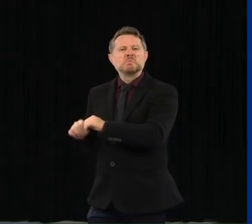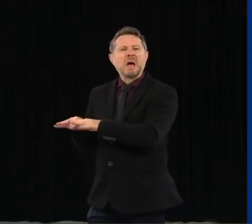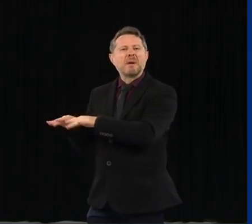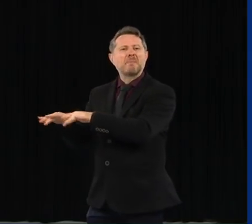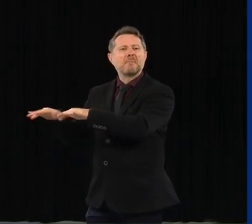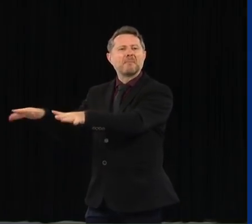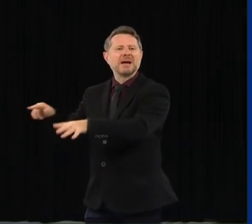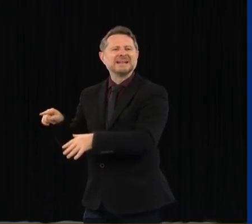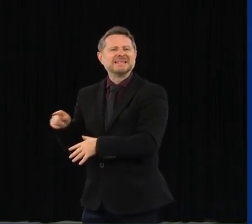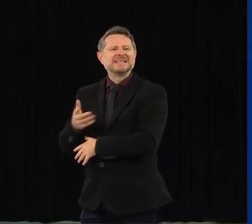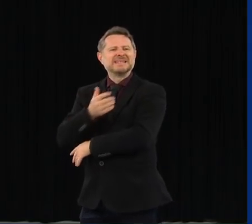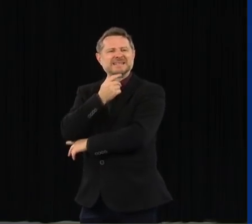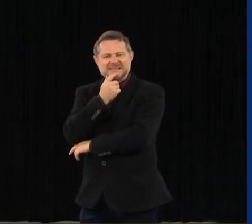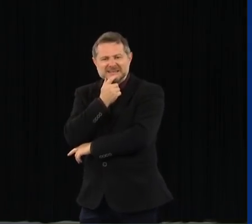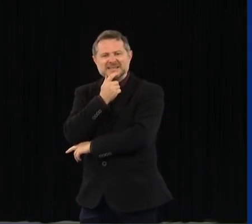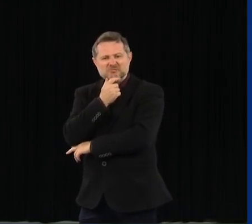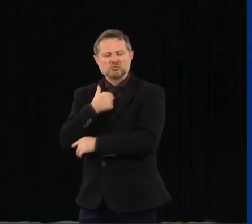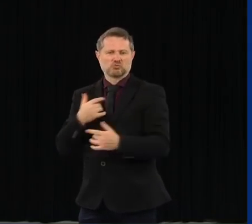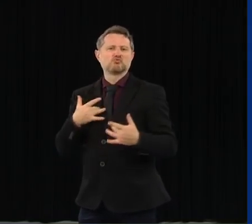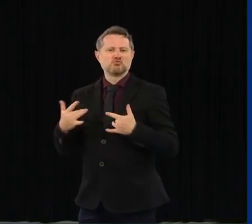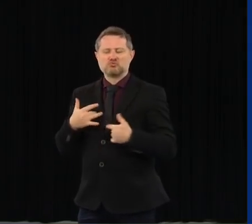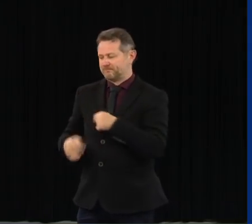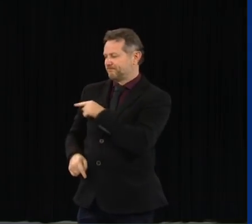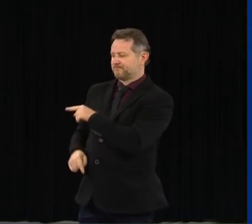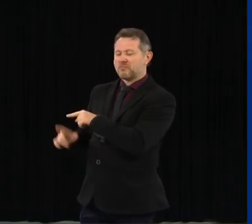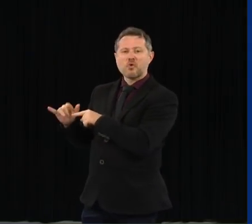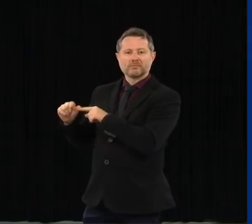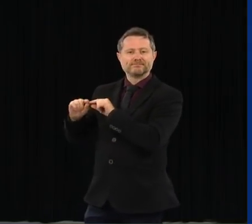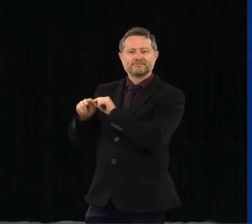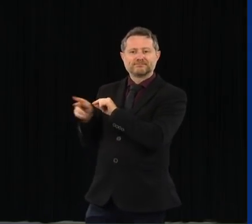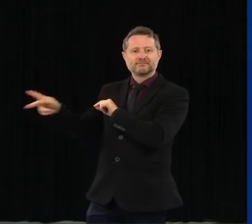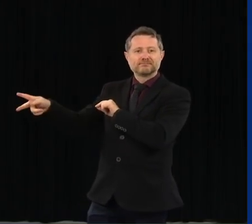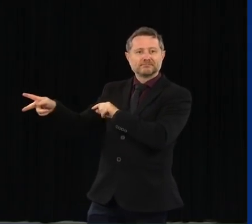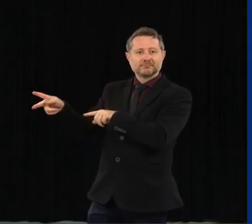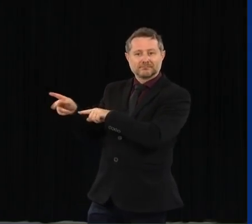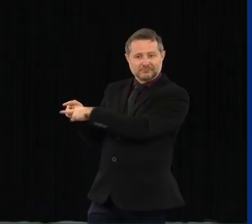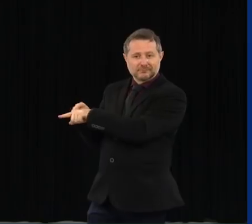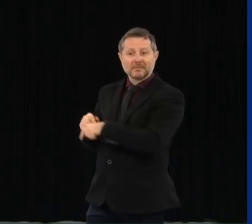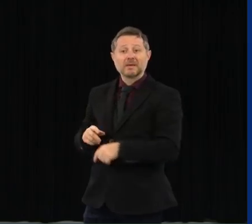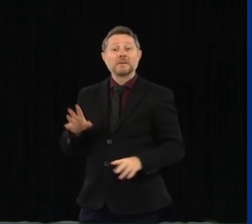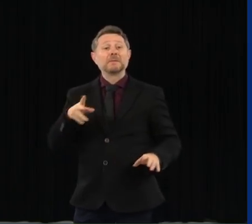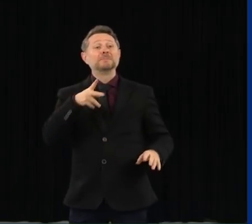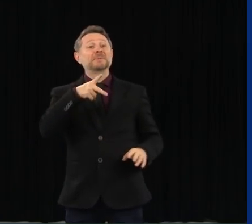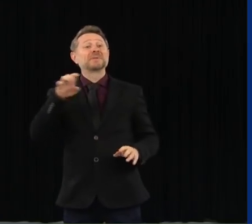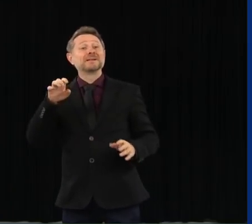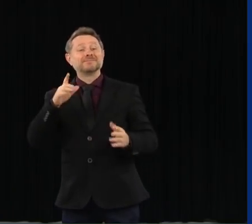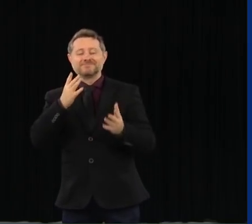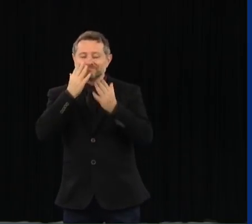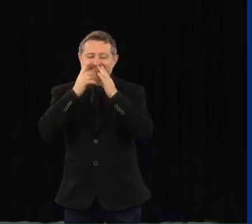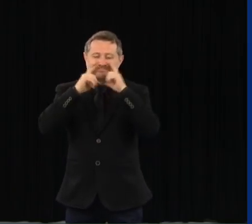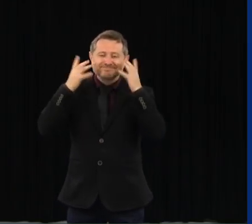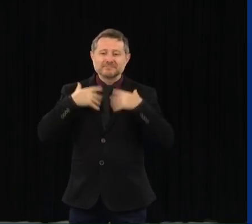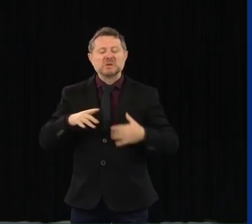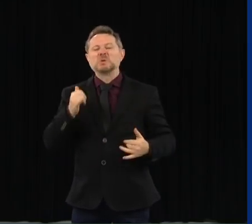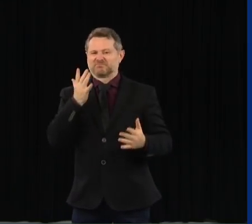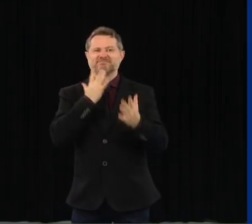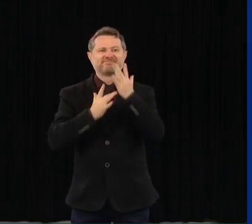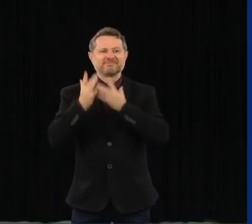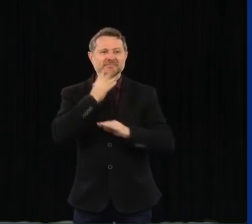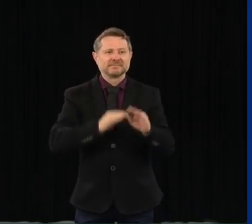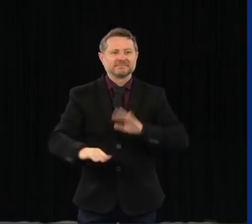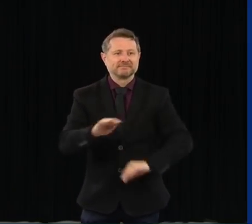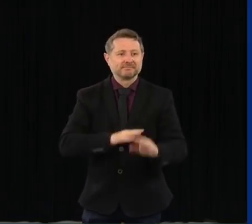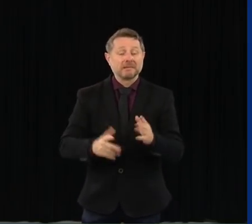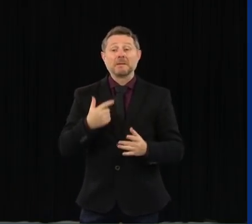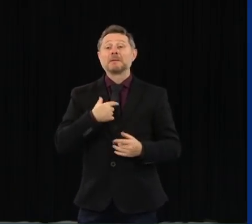very concerned. Supplies, PPE, are in short supply, as they are across the country. We